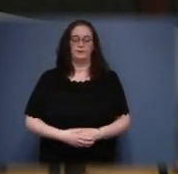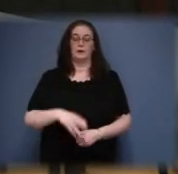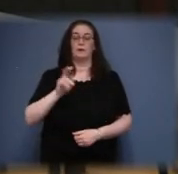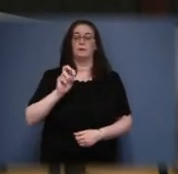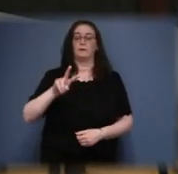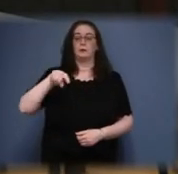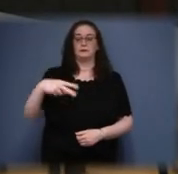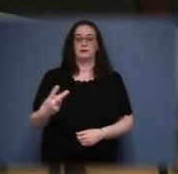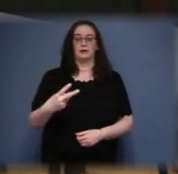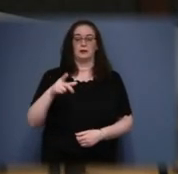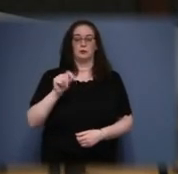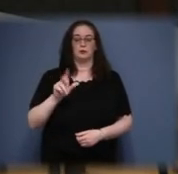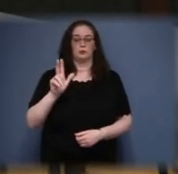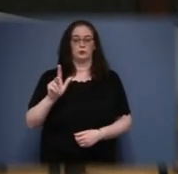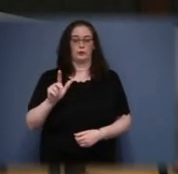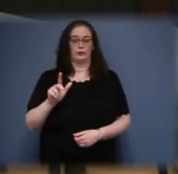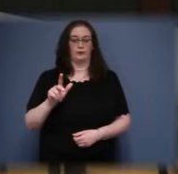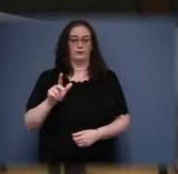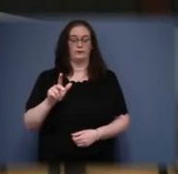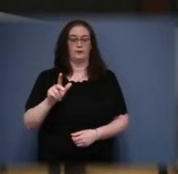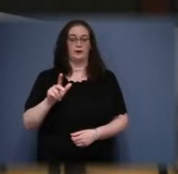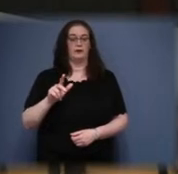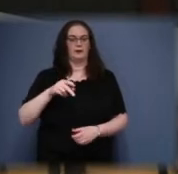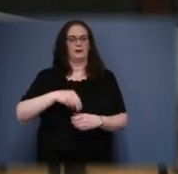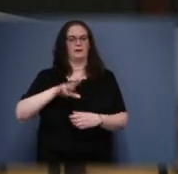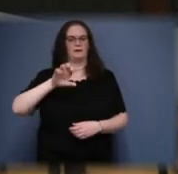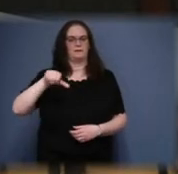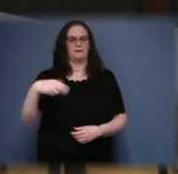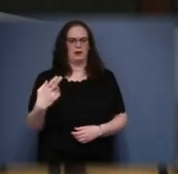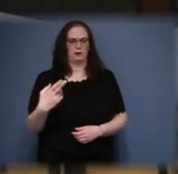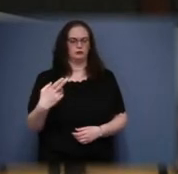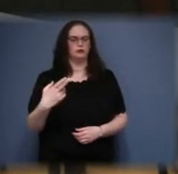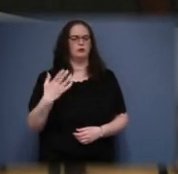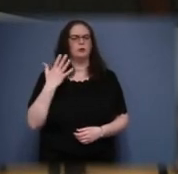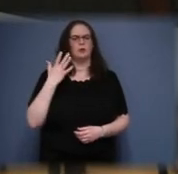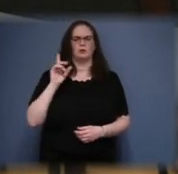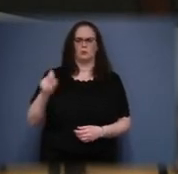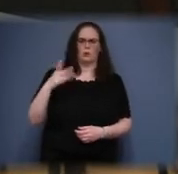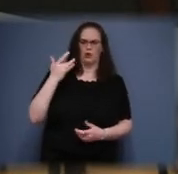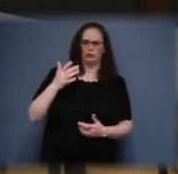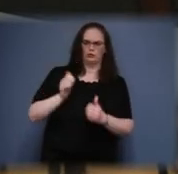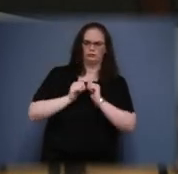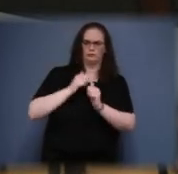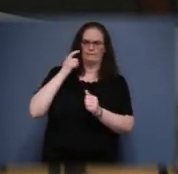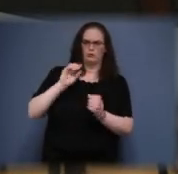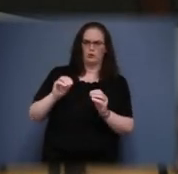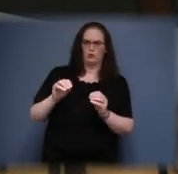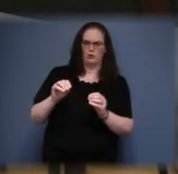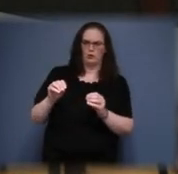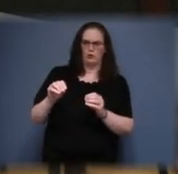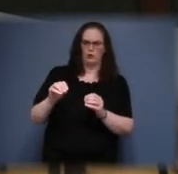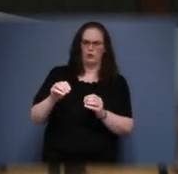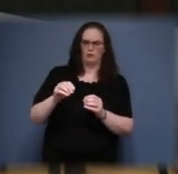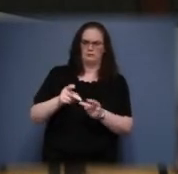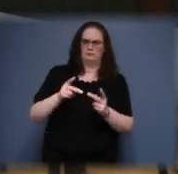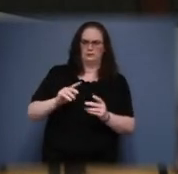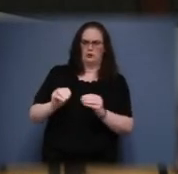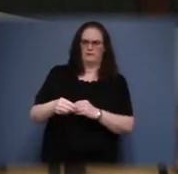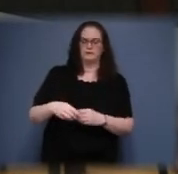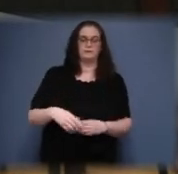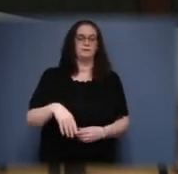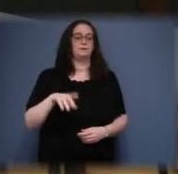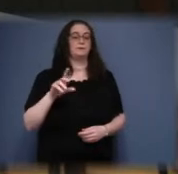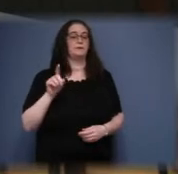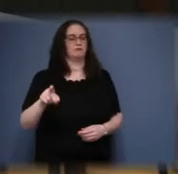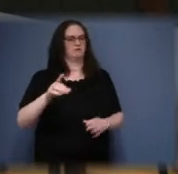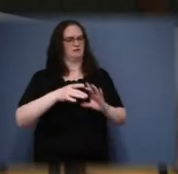November 2nd, 2023, in the patch, when asked, why are you running for office? Gene DiGeramolo stated,